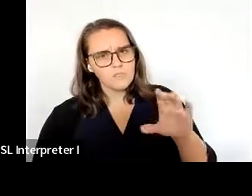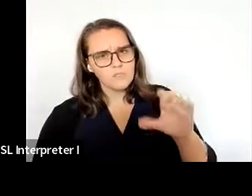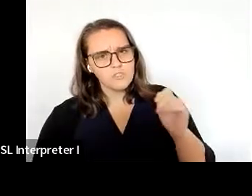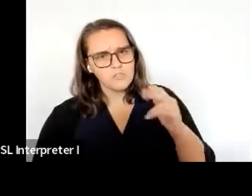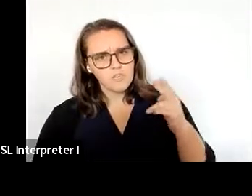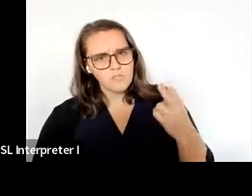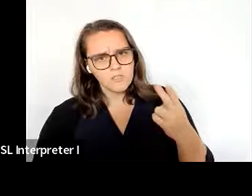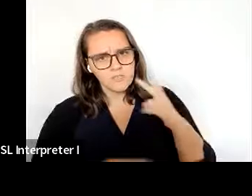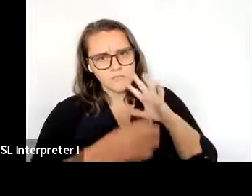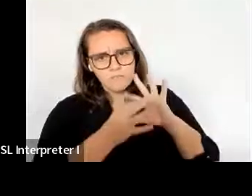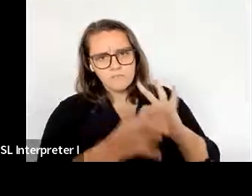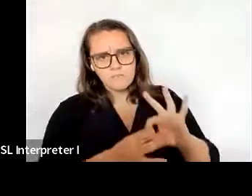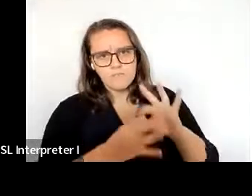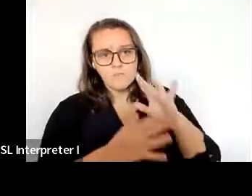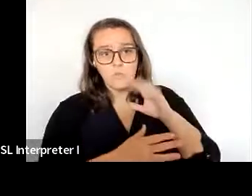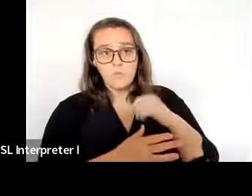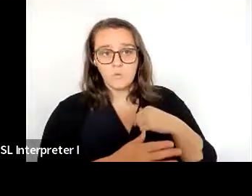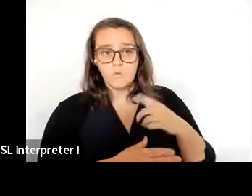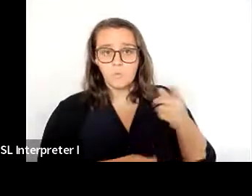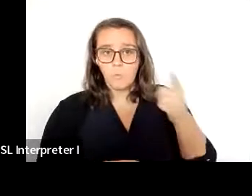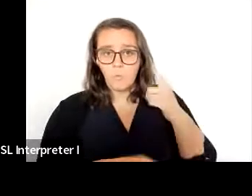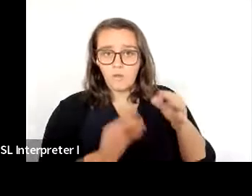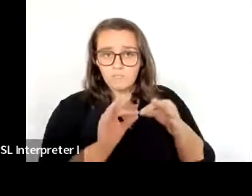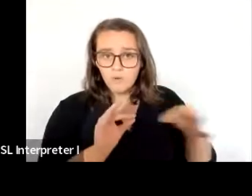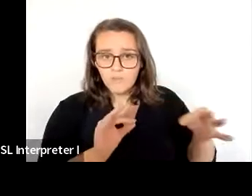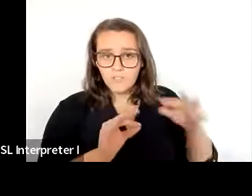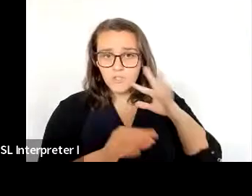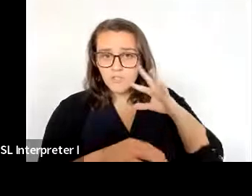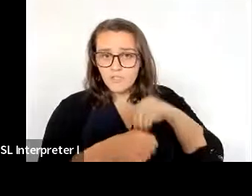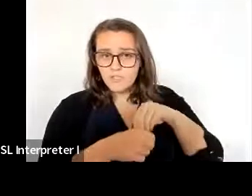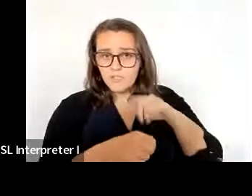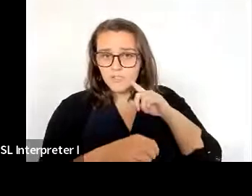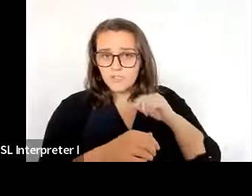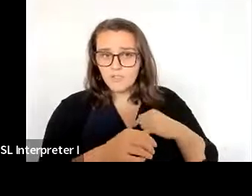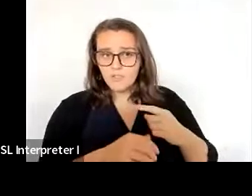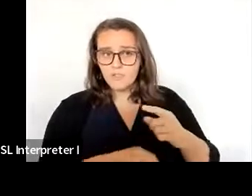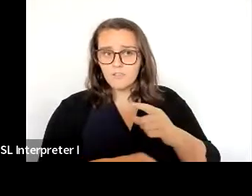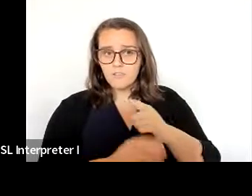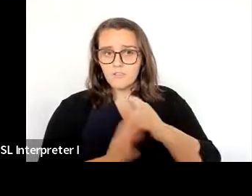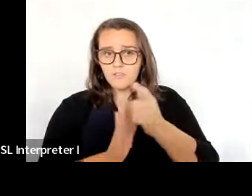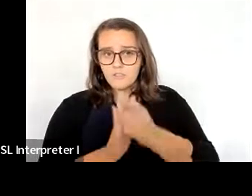to a provision in the legislation that I think also has a tie to the budget work that we did